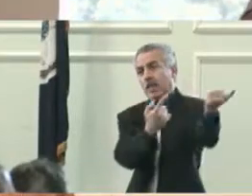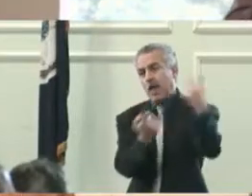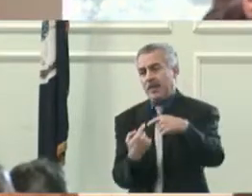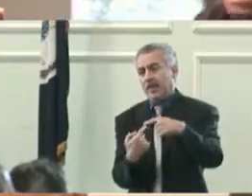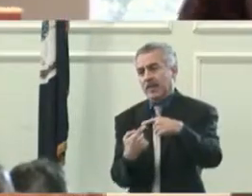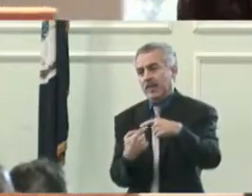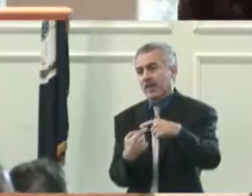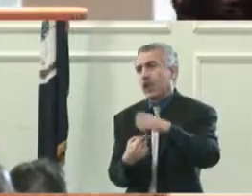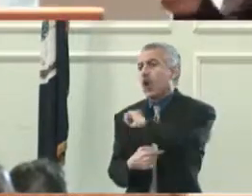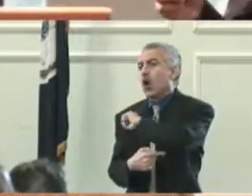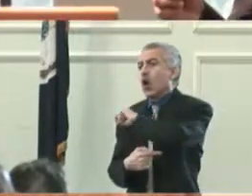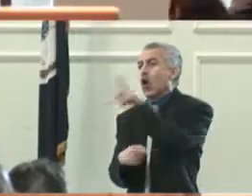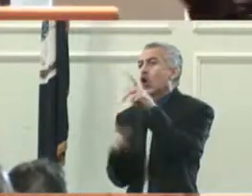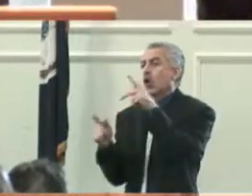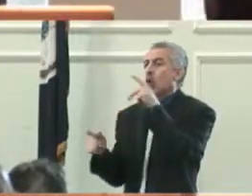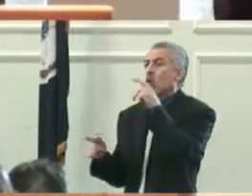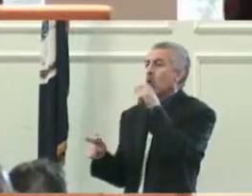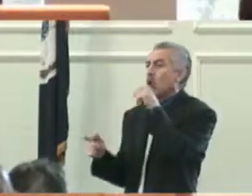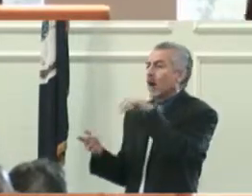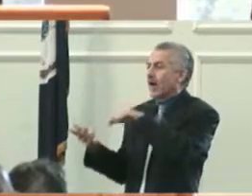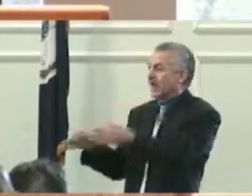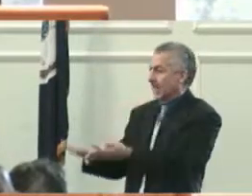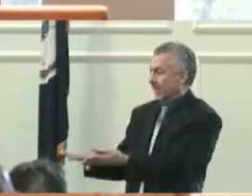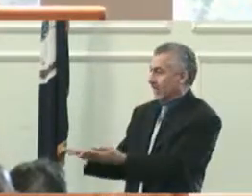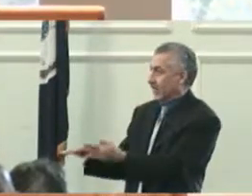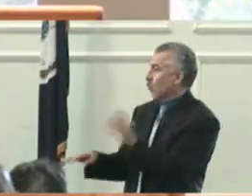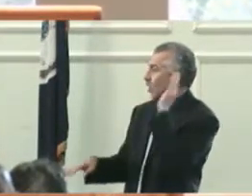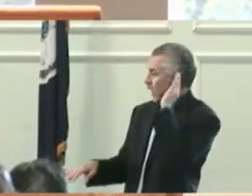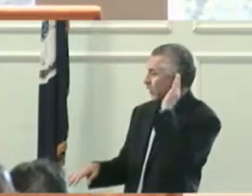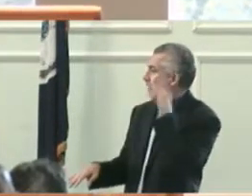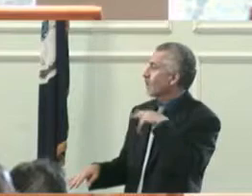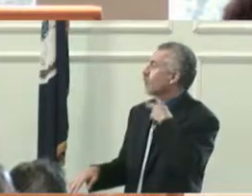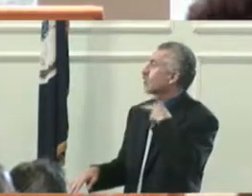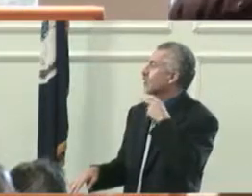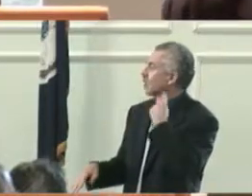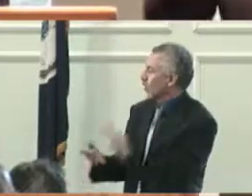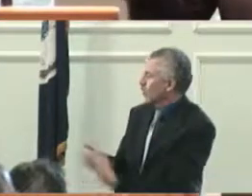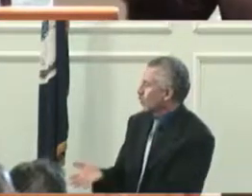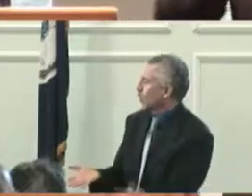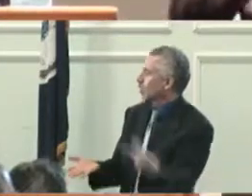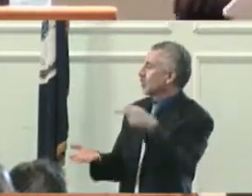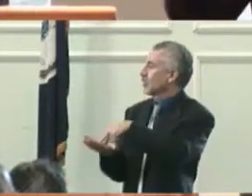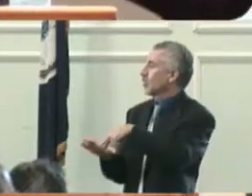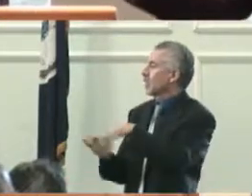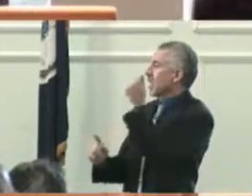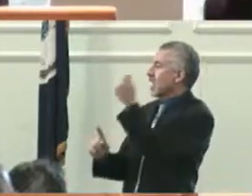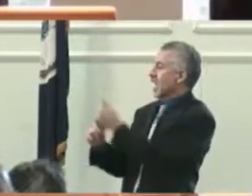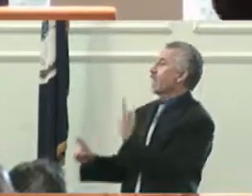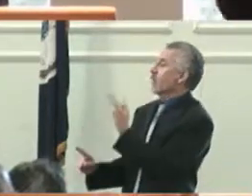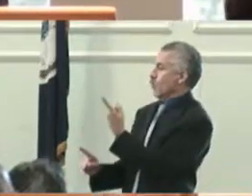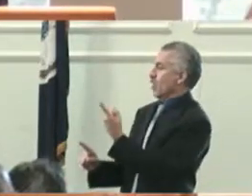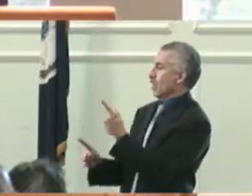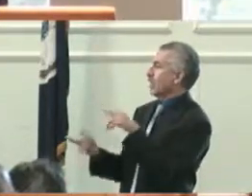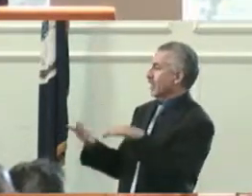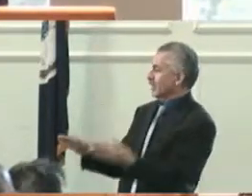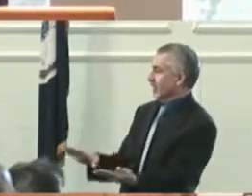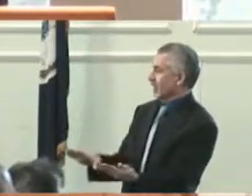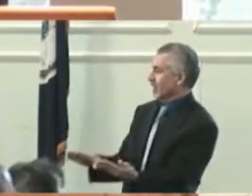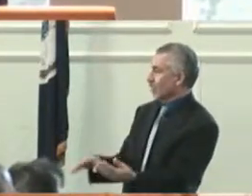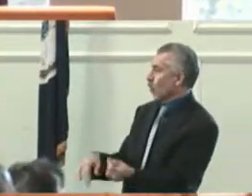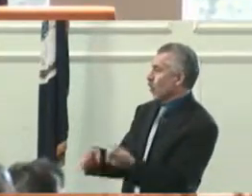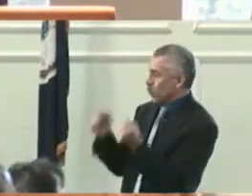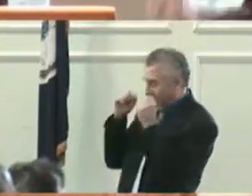which all who are in the graves will hear his voice. Did you notice that? Everybody that is in the graves will hear his